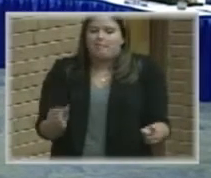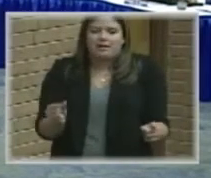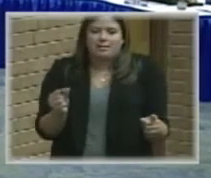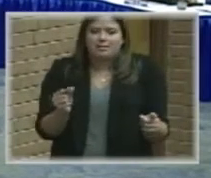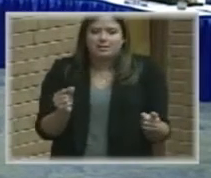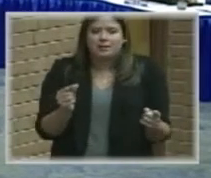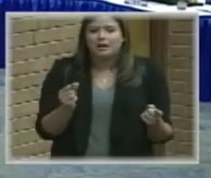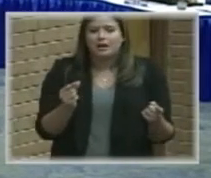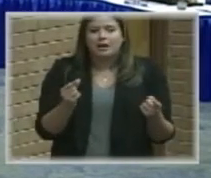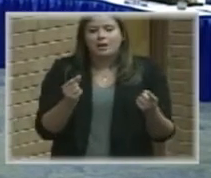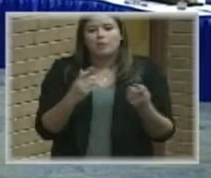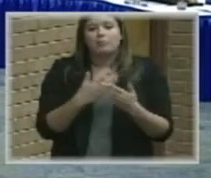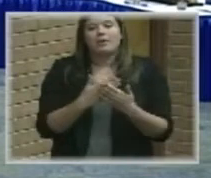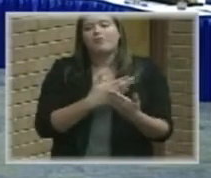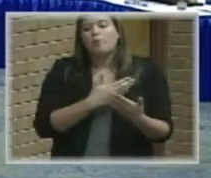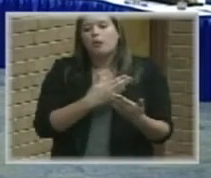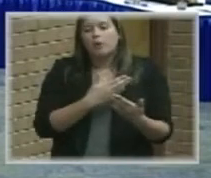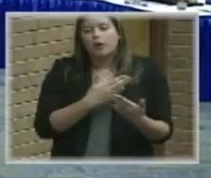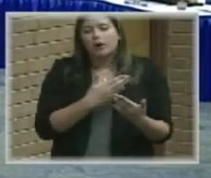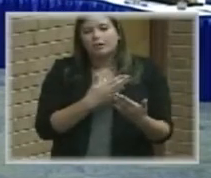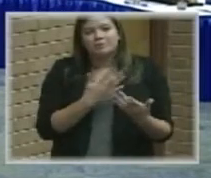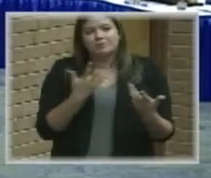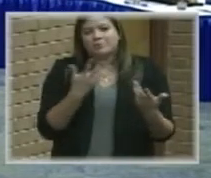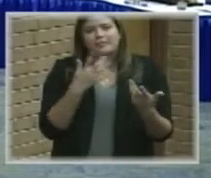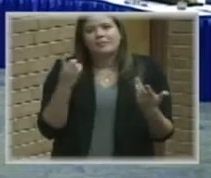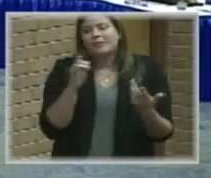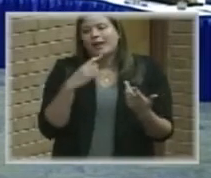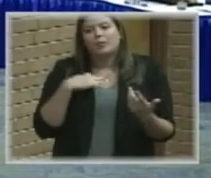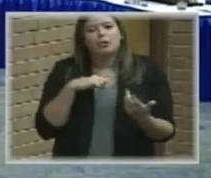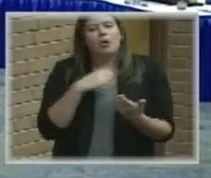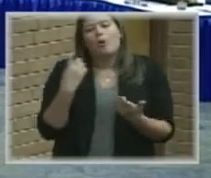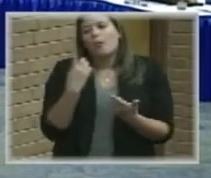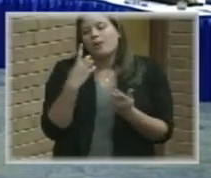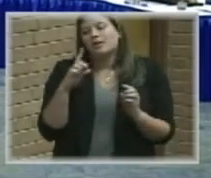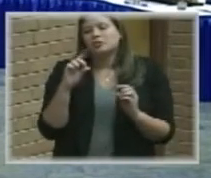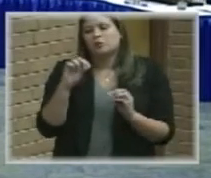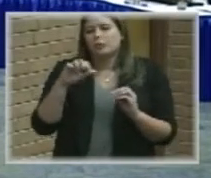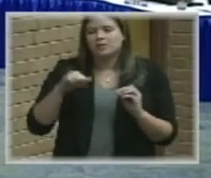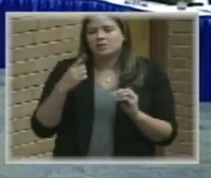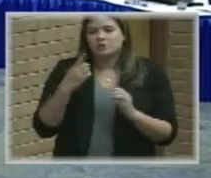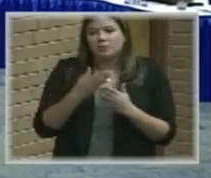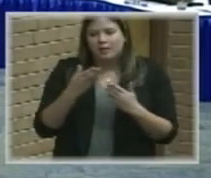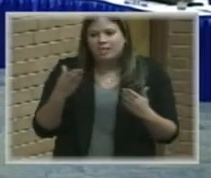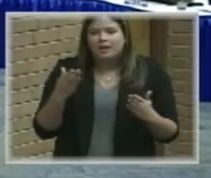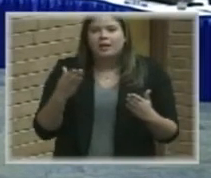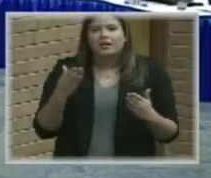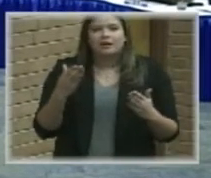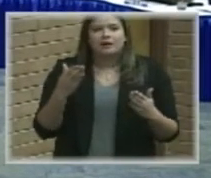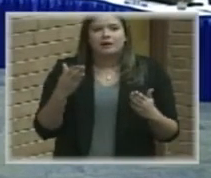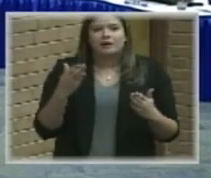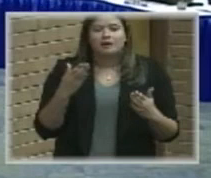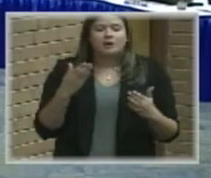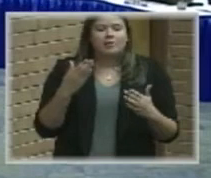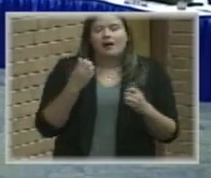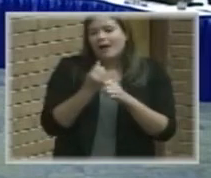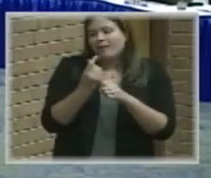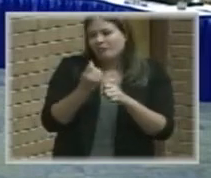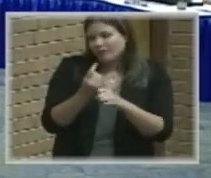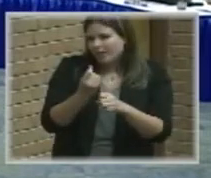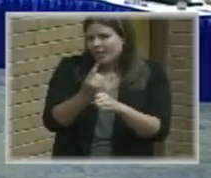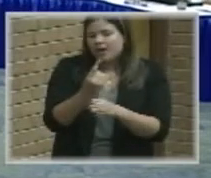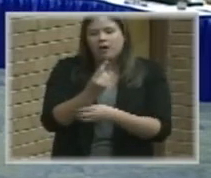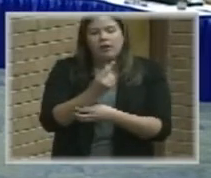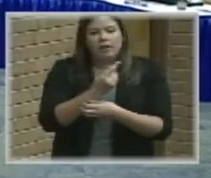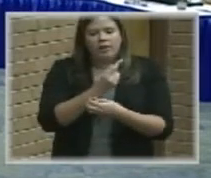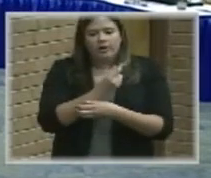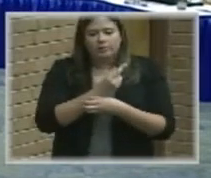most likely thing, before we, as we always do, and this is one of the things we, year in and year out, we